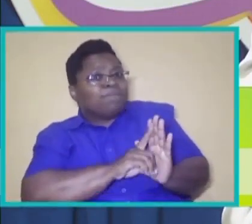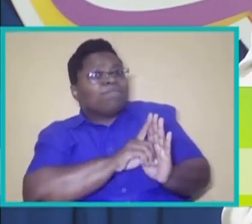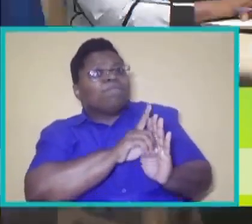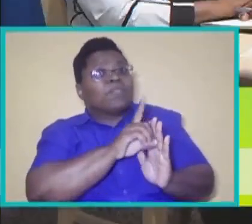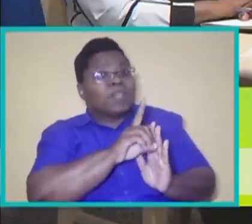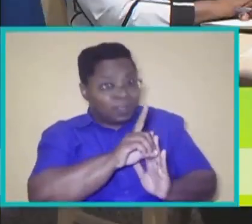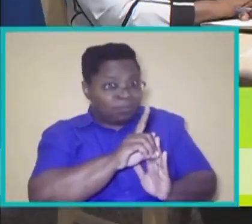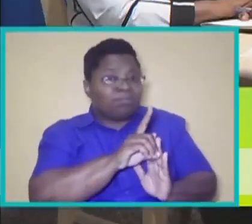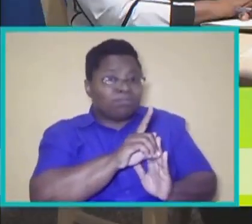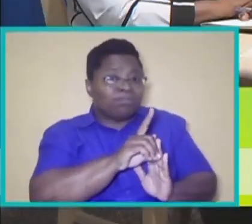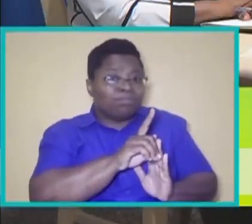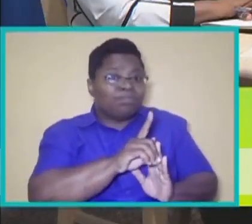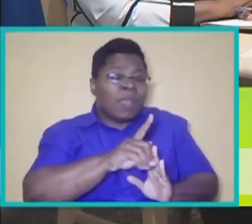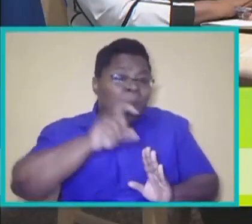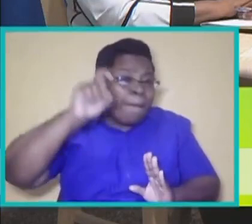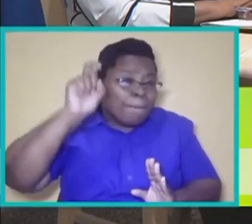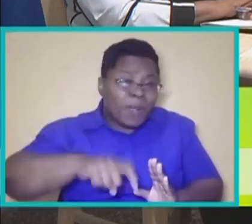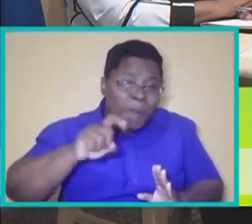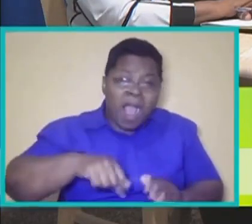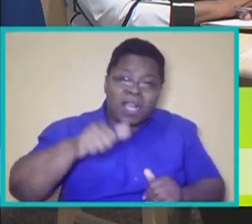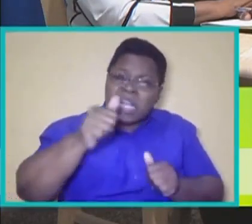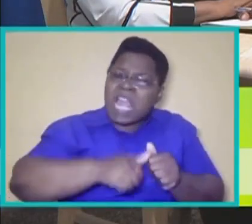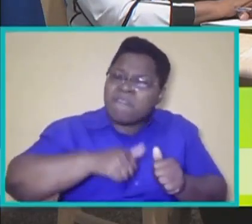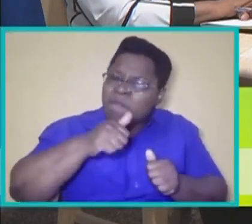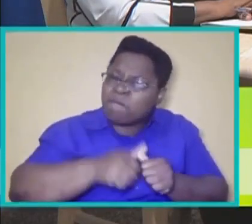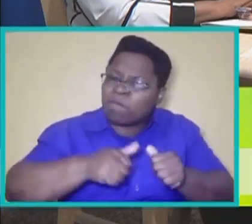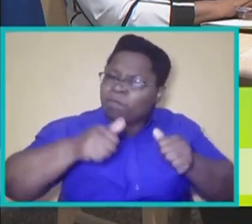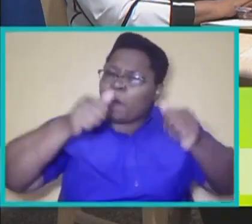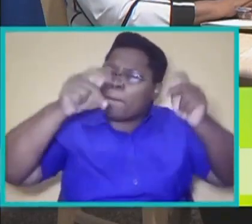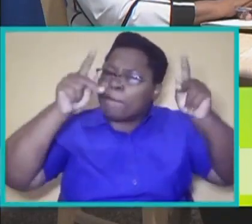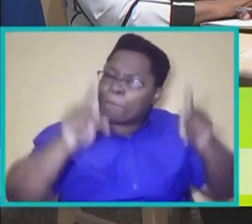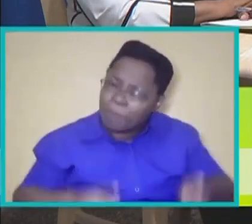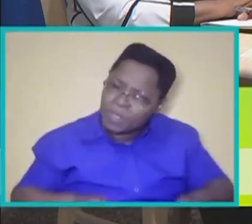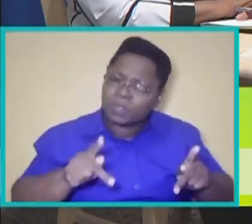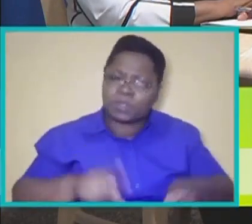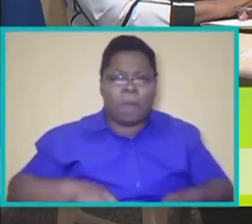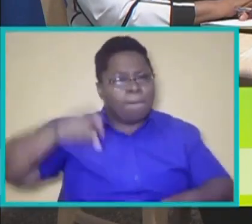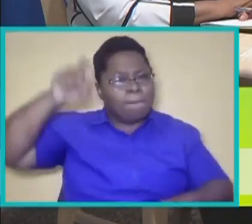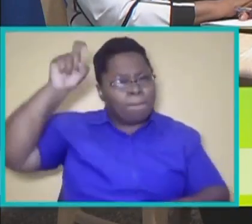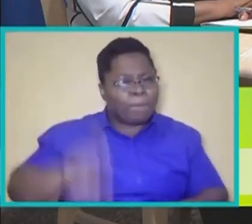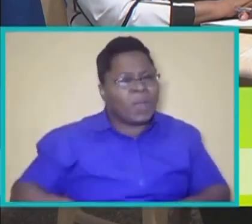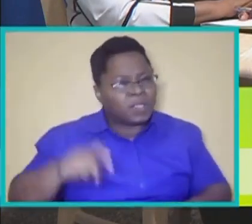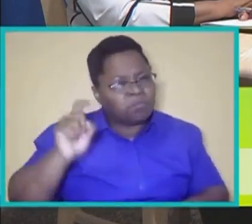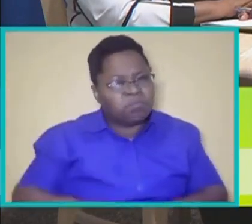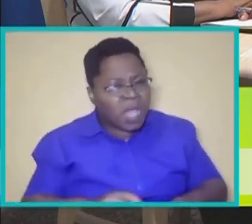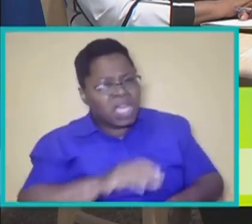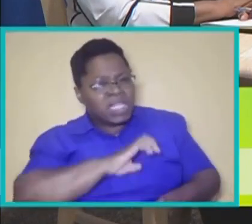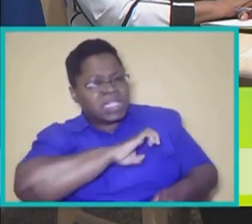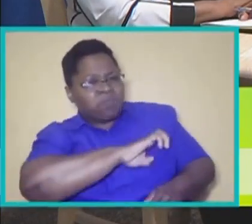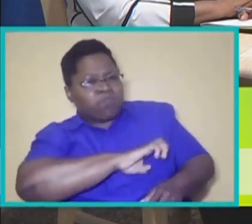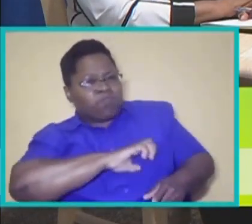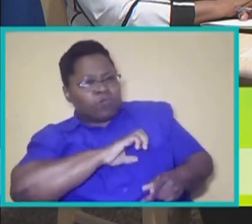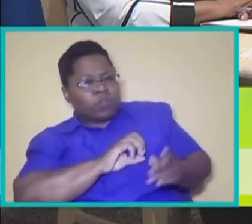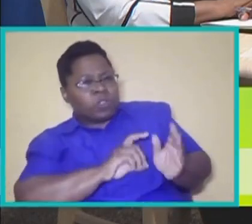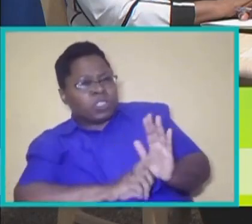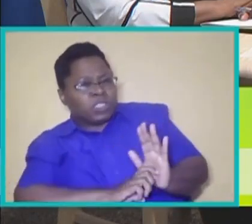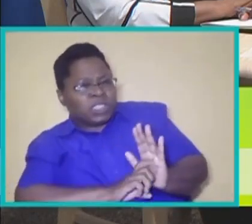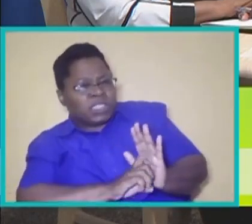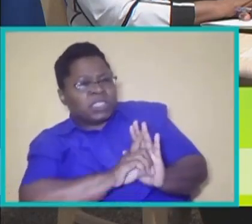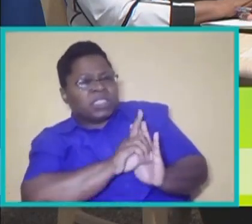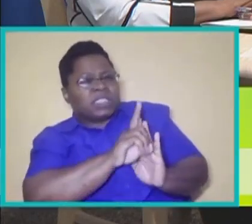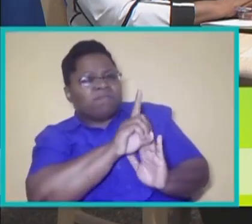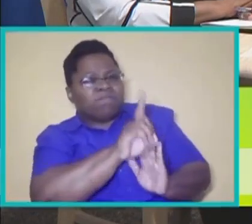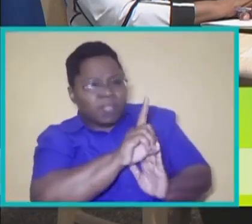Form 6, you can choose. Another important point, too, because I've been director of life skills, I'm retired